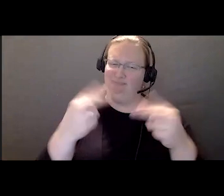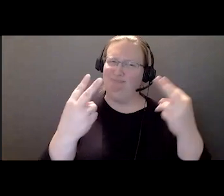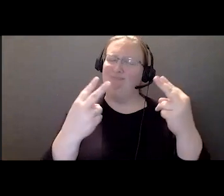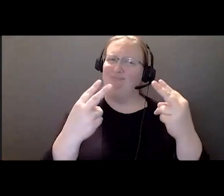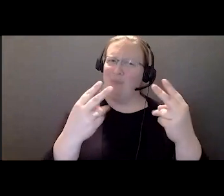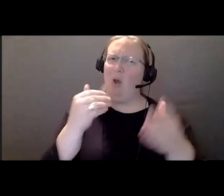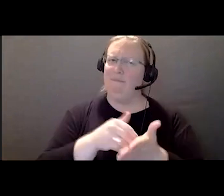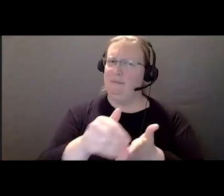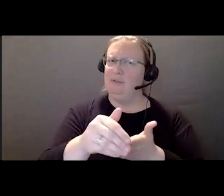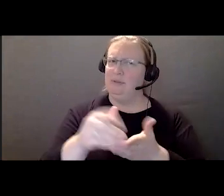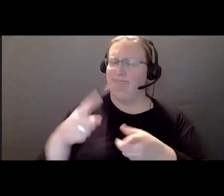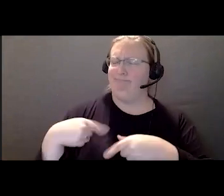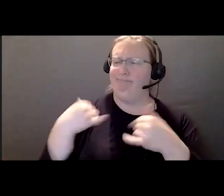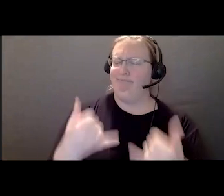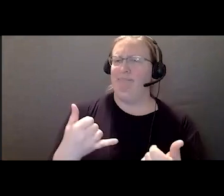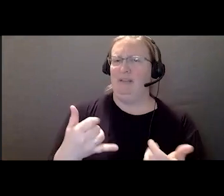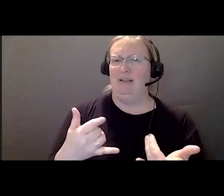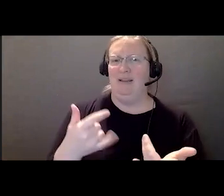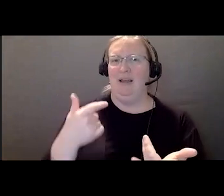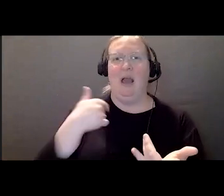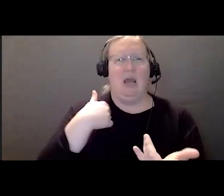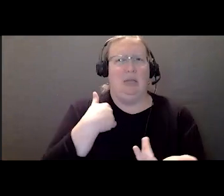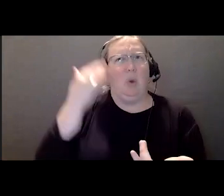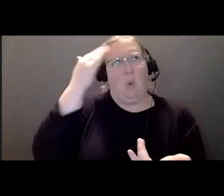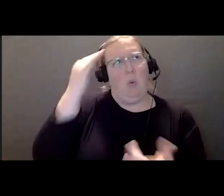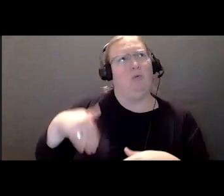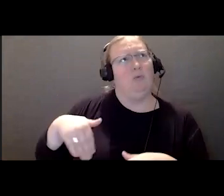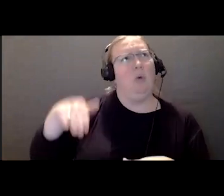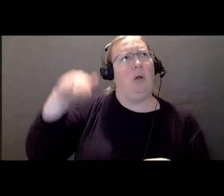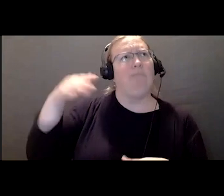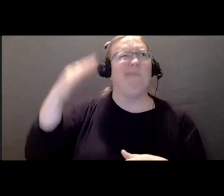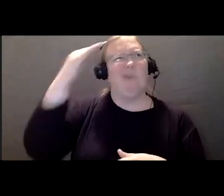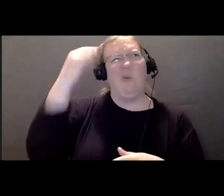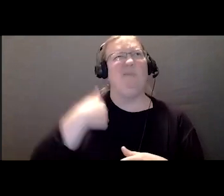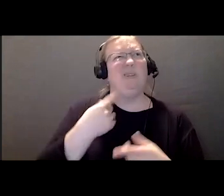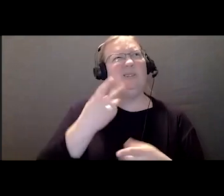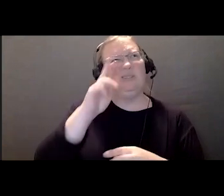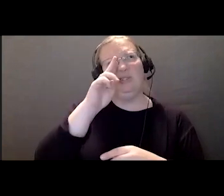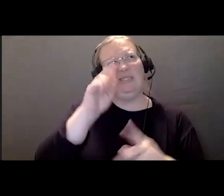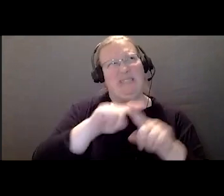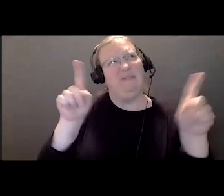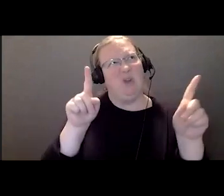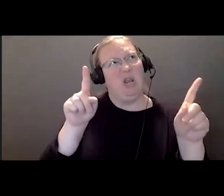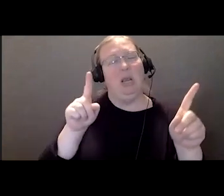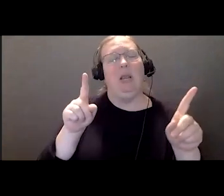different, but aren't all of us unique, special, gifted in different ways?